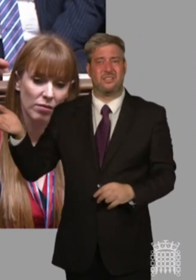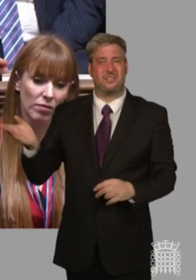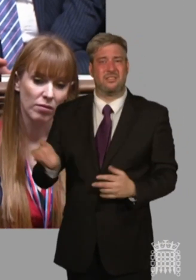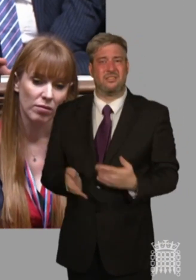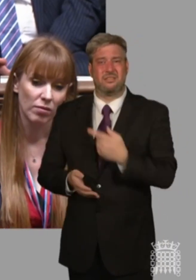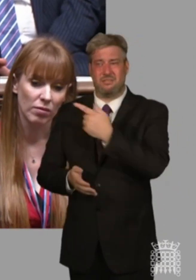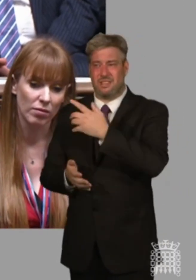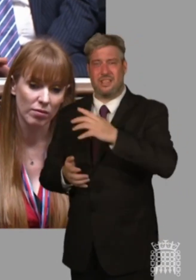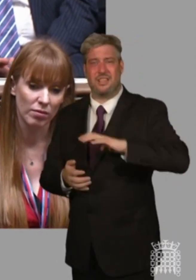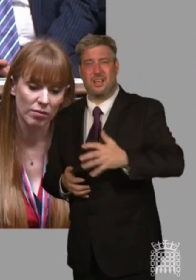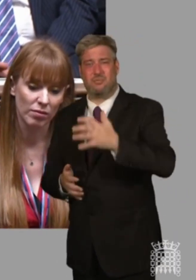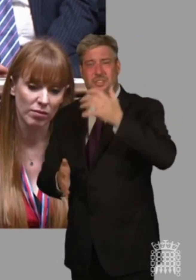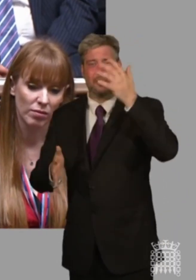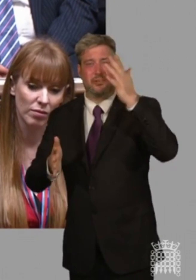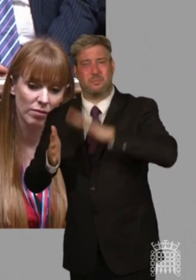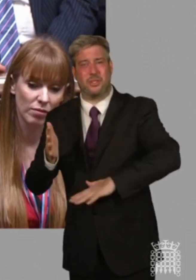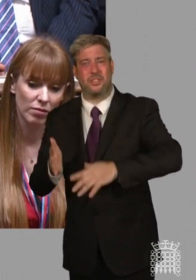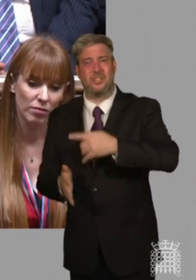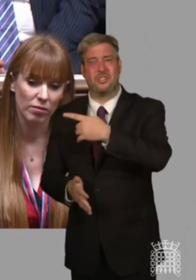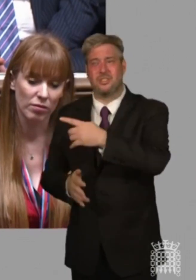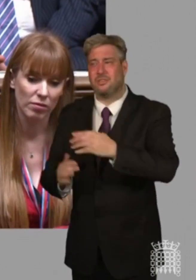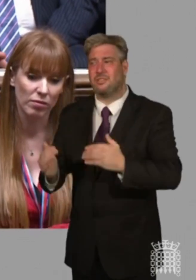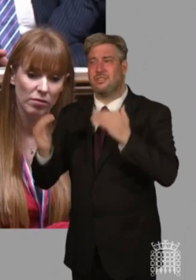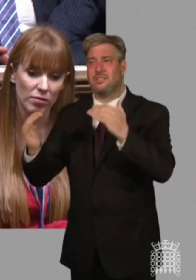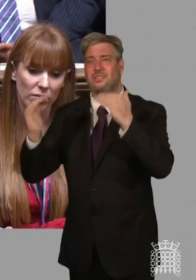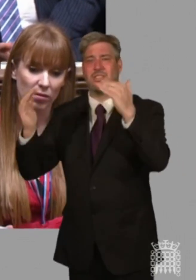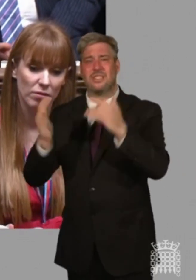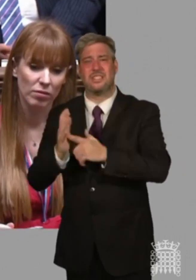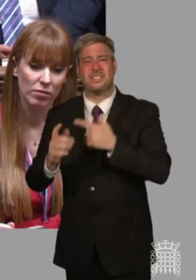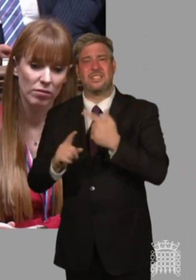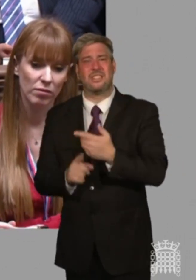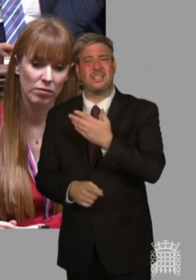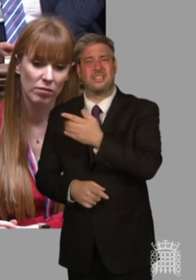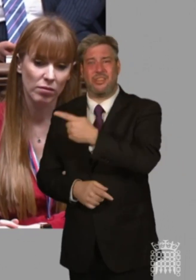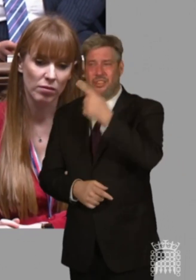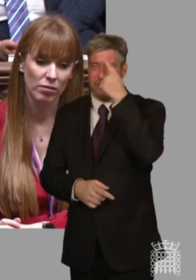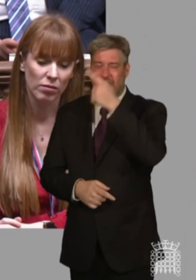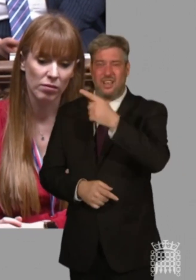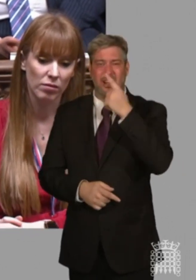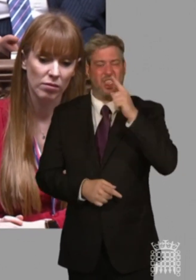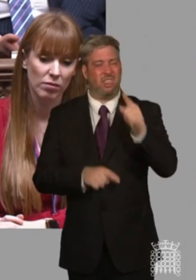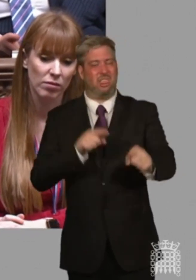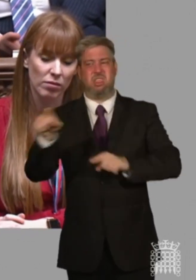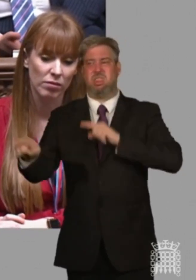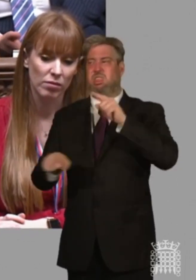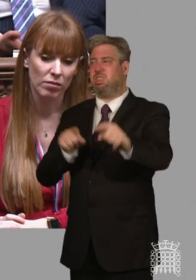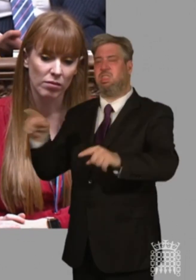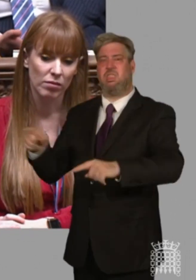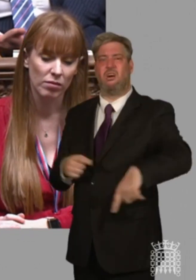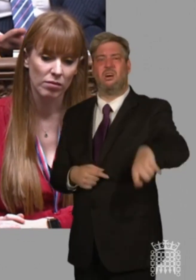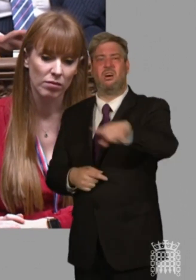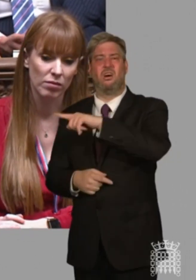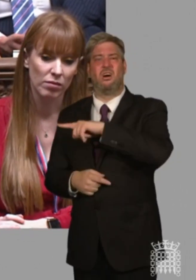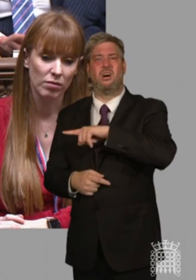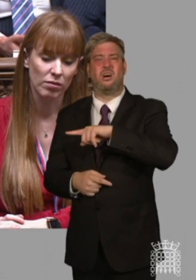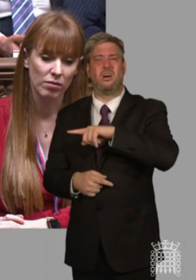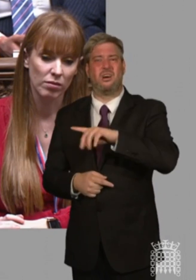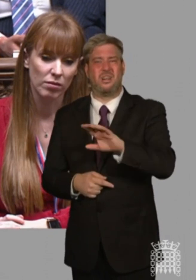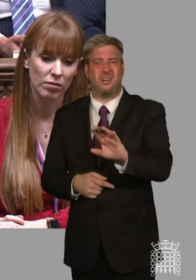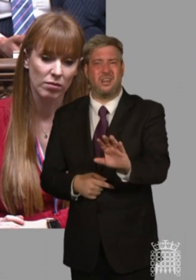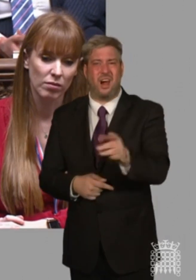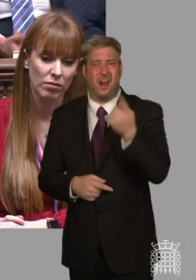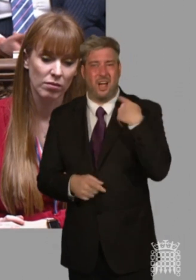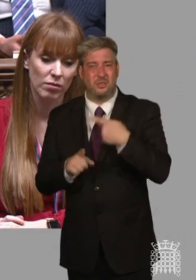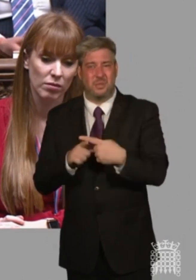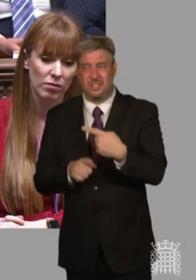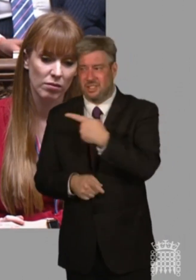month. This week, he's casually made a £1,000 bet in the middle of an interview. Last week, he thought even raising questions